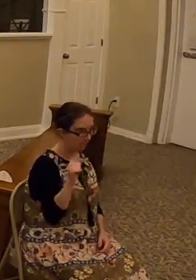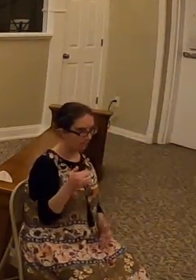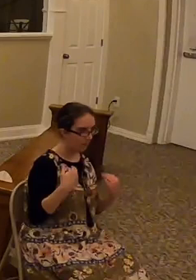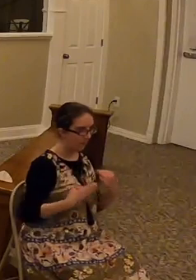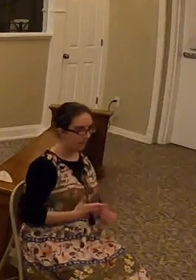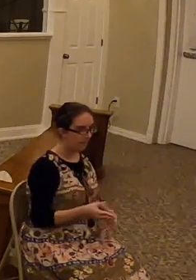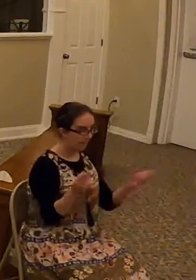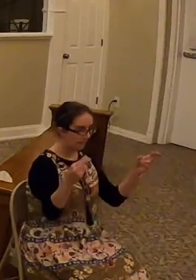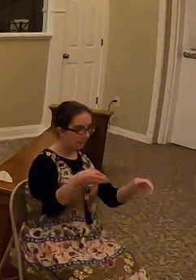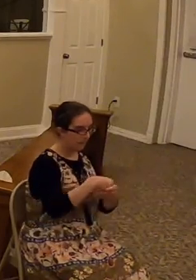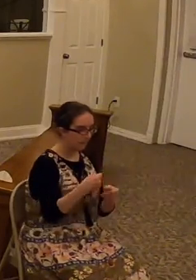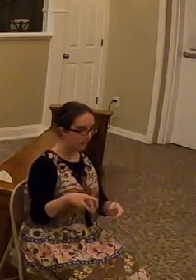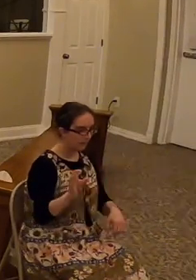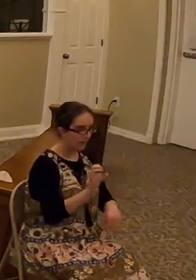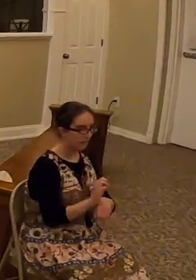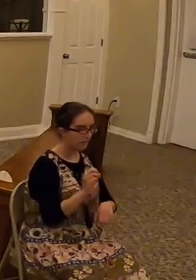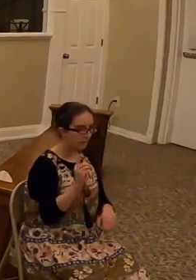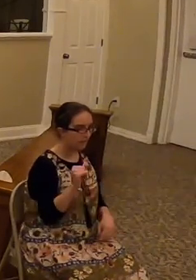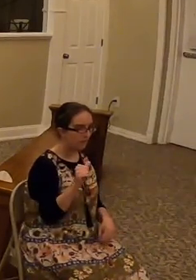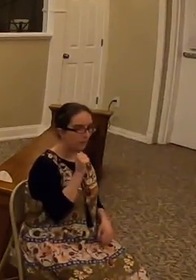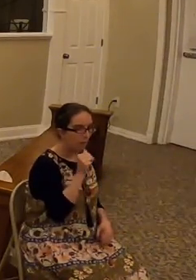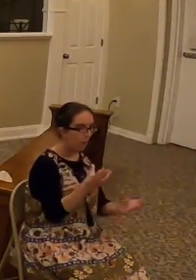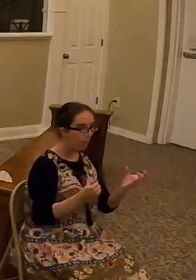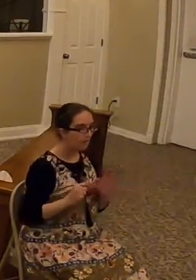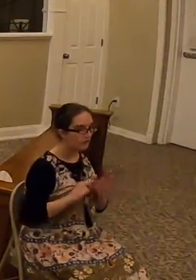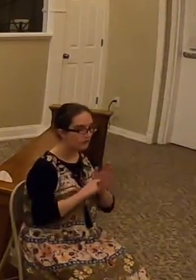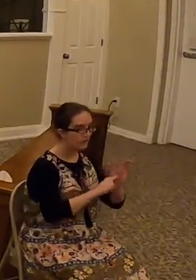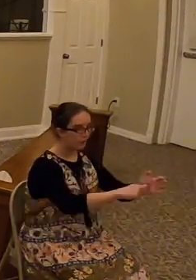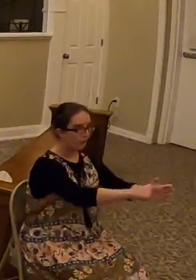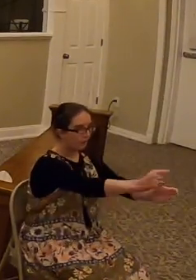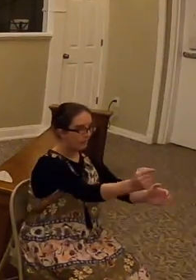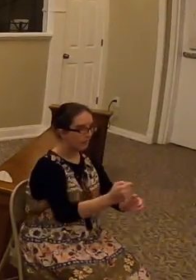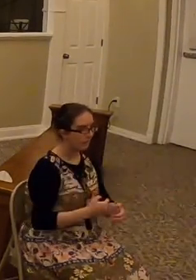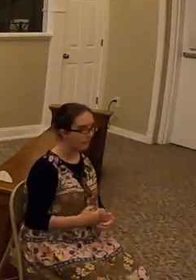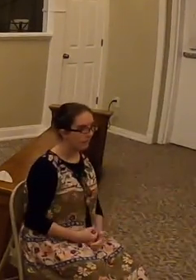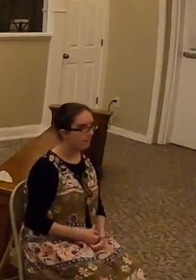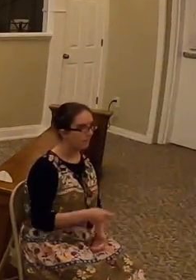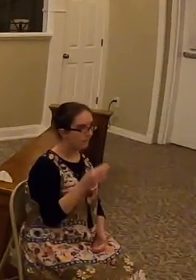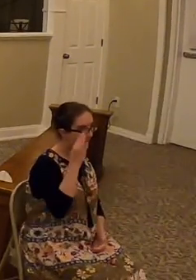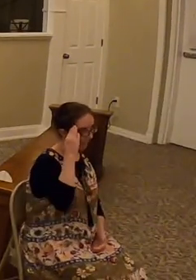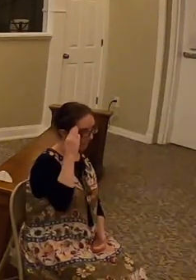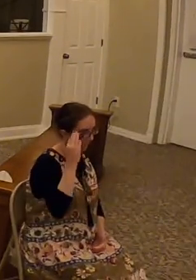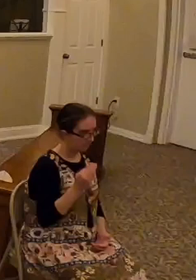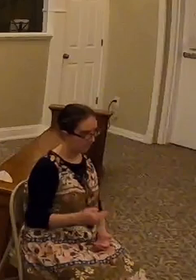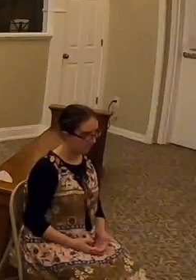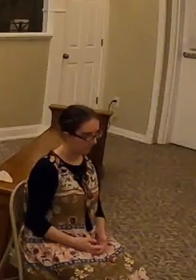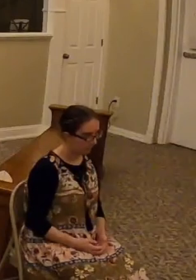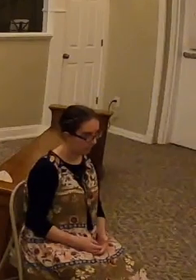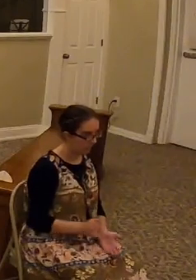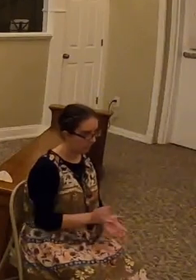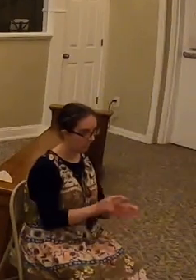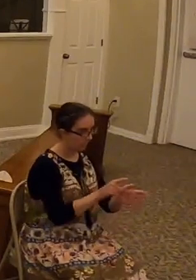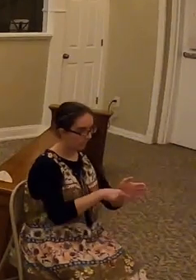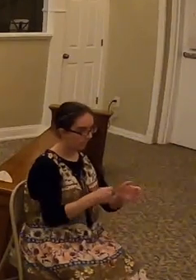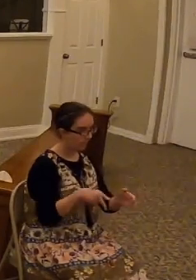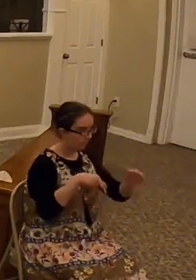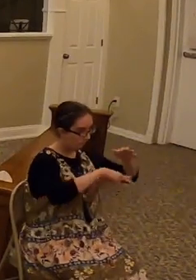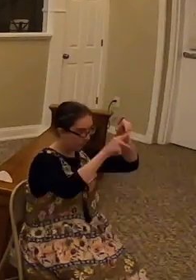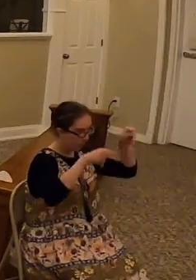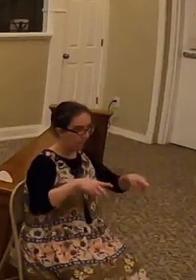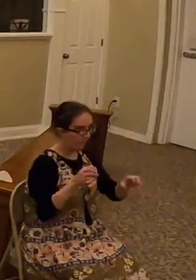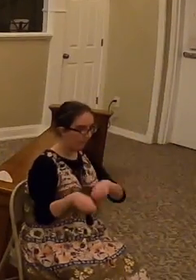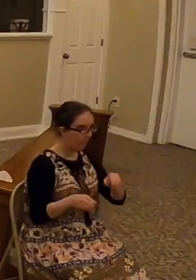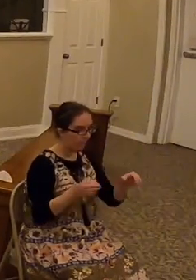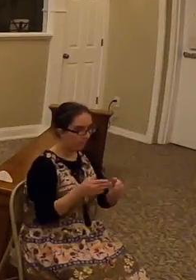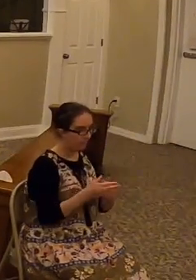had things going on in their church they did not want revealed. You know? And that's what the prophet